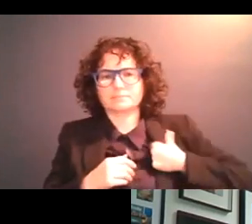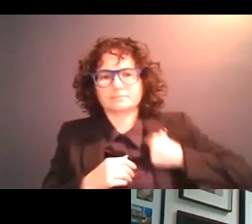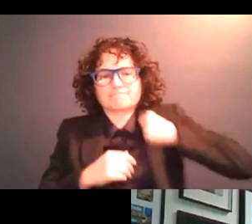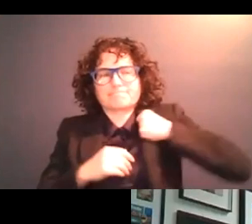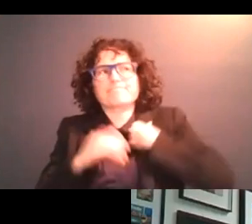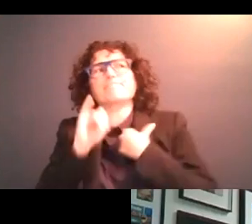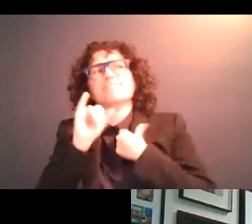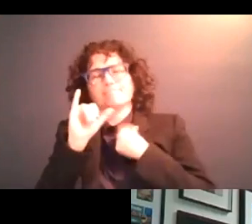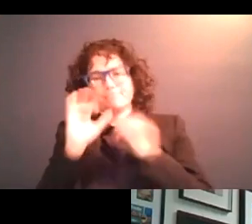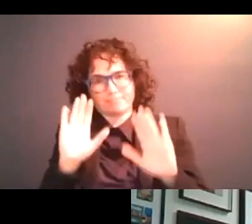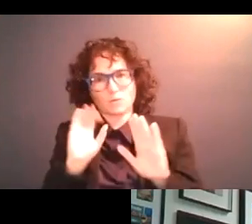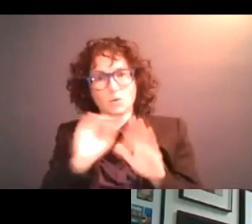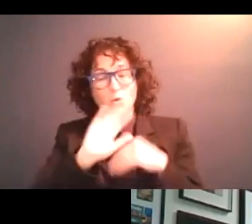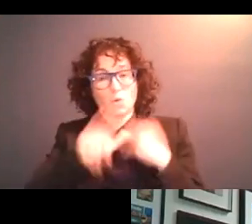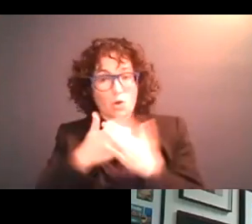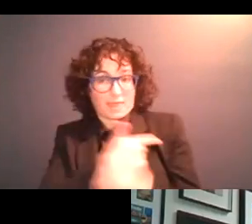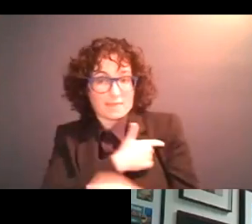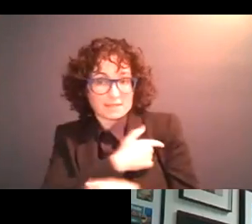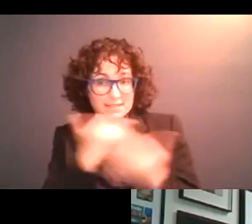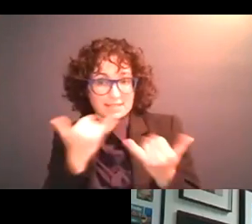Now, all the vaccines that we're giving right now